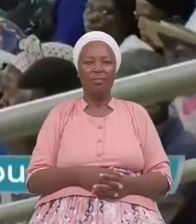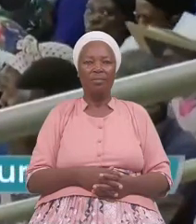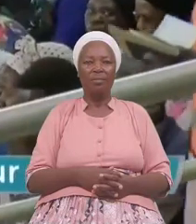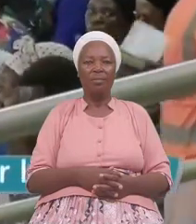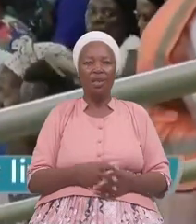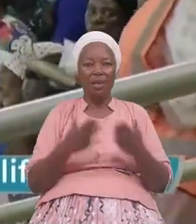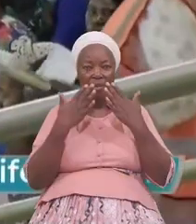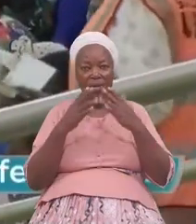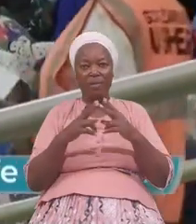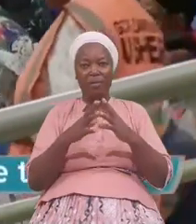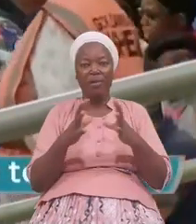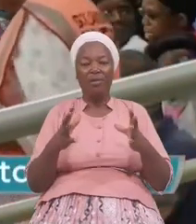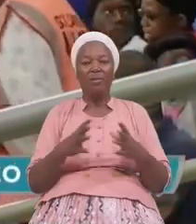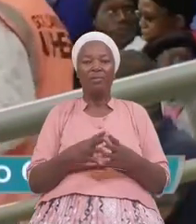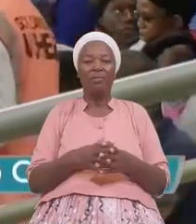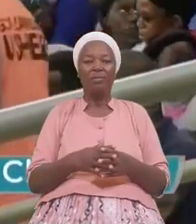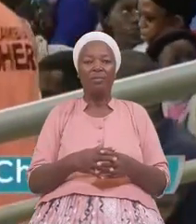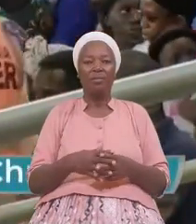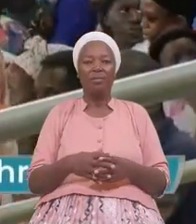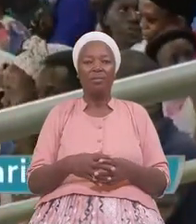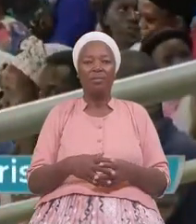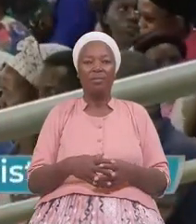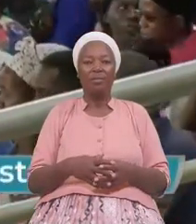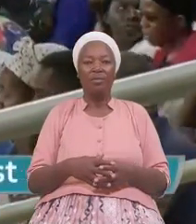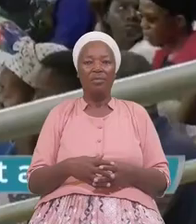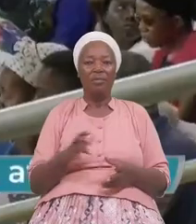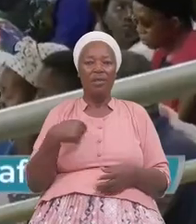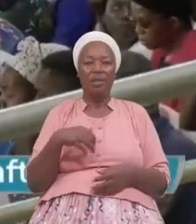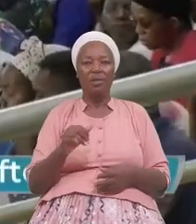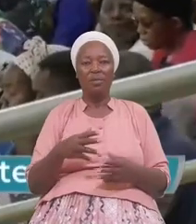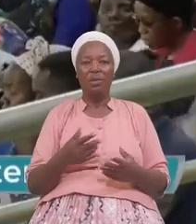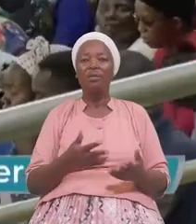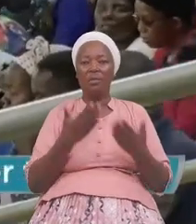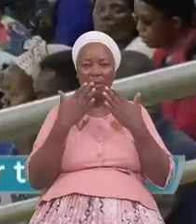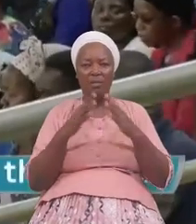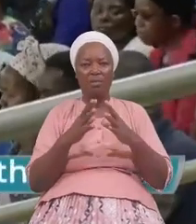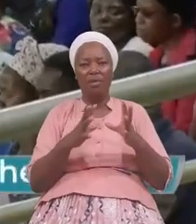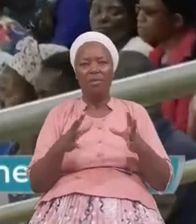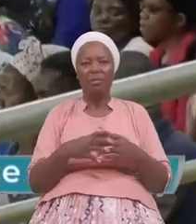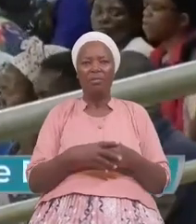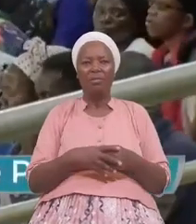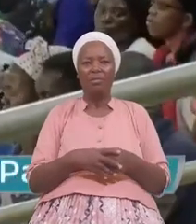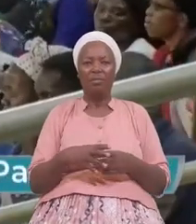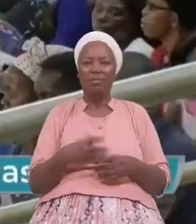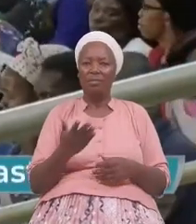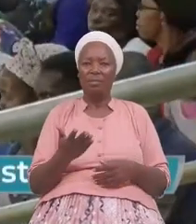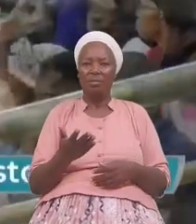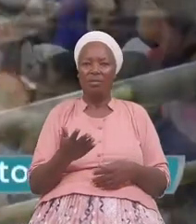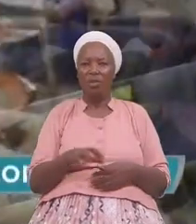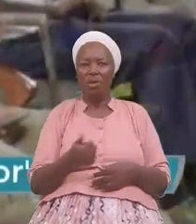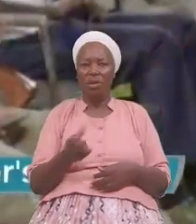Thank you very much. At the other side, we are still waiting. Thank you very much. What of the other side?